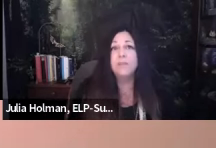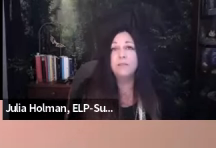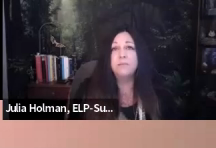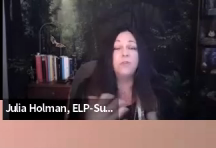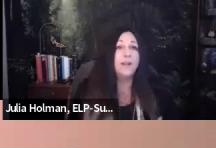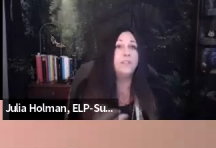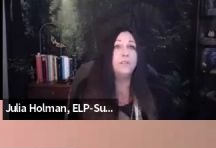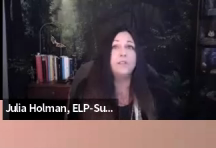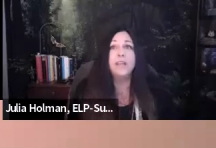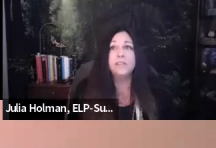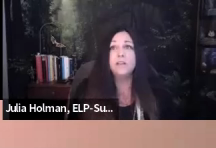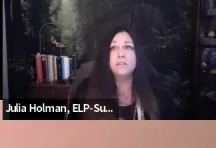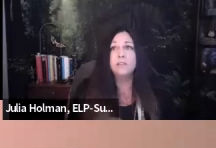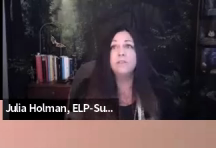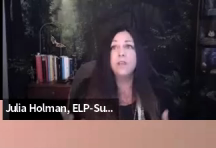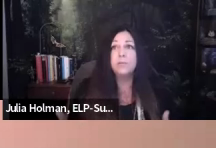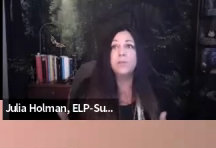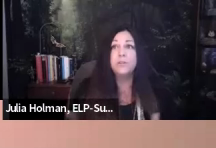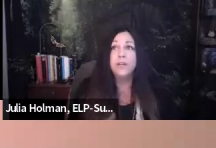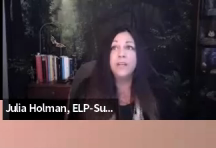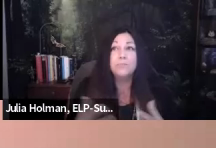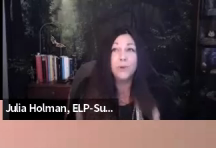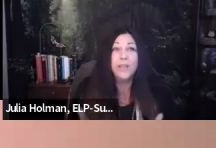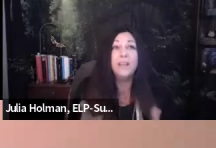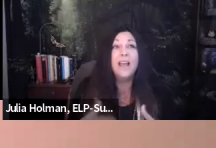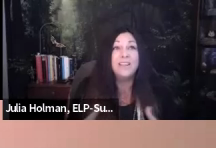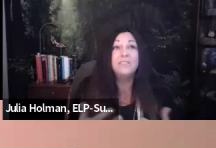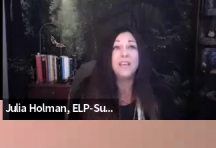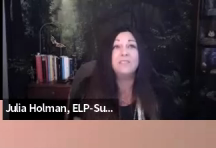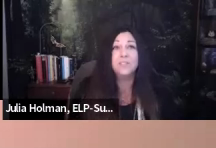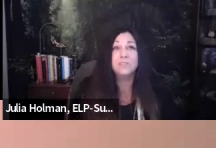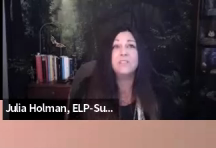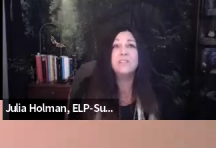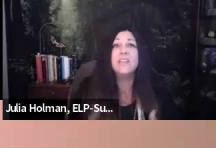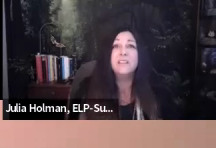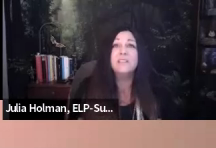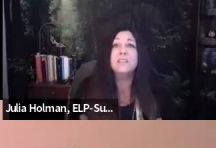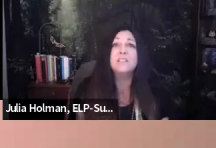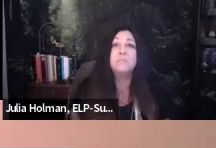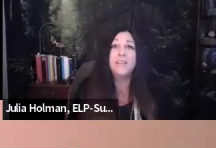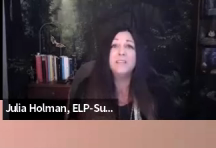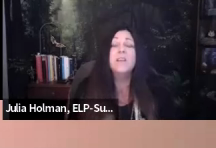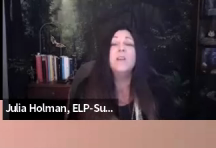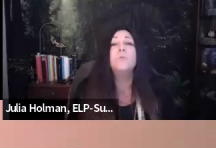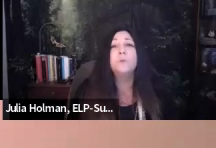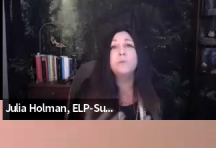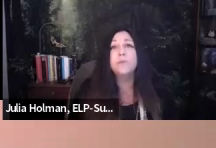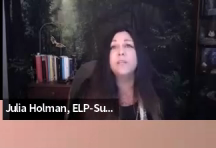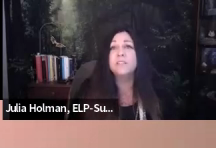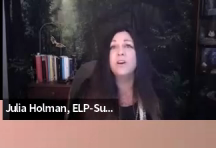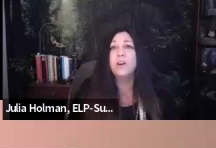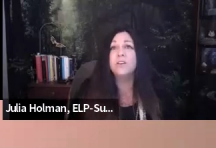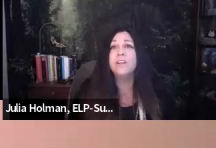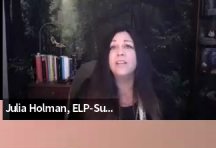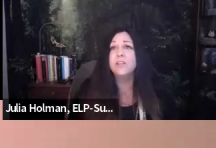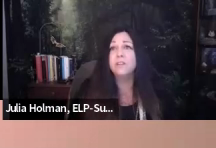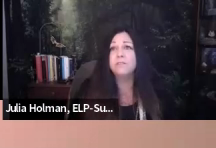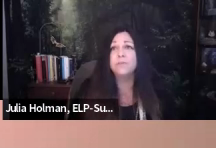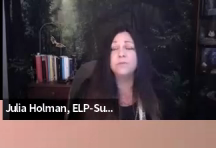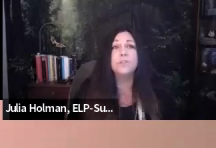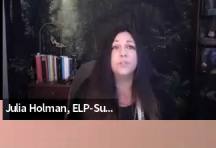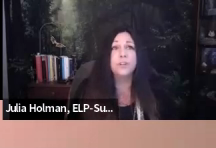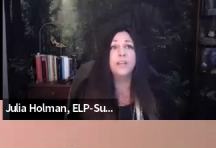to extend my deepest gratitude to ACRC for the opportunity to bring end-of-life services into this space where we really get to honor